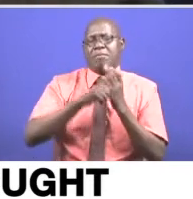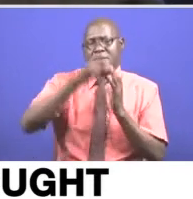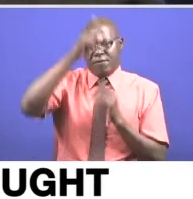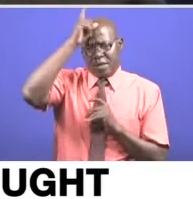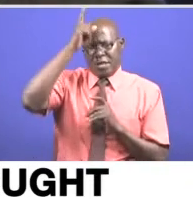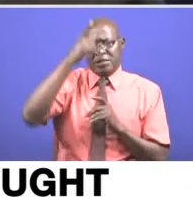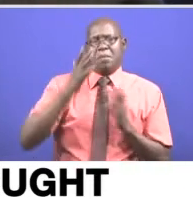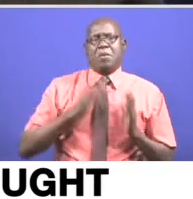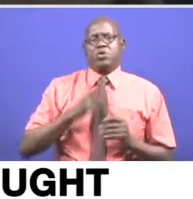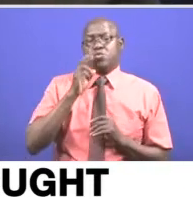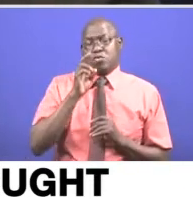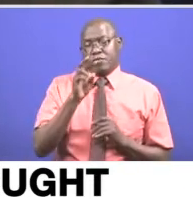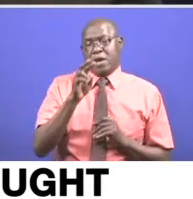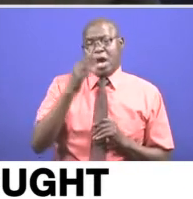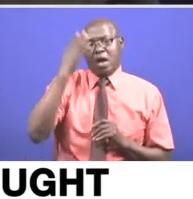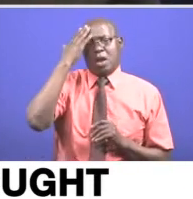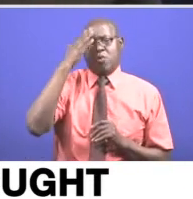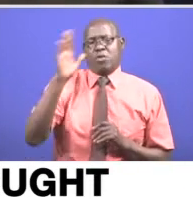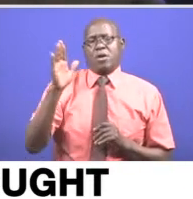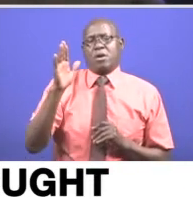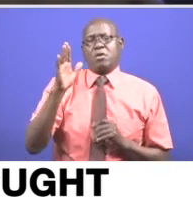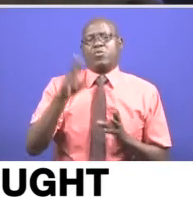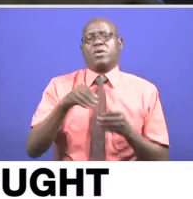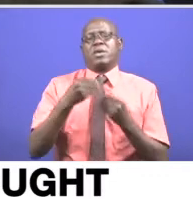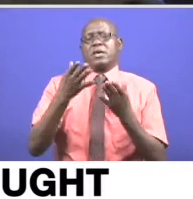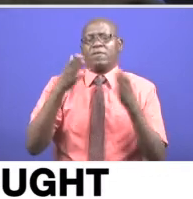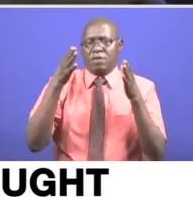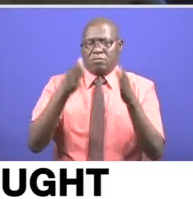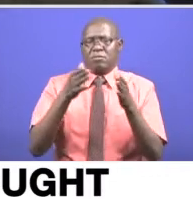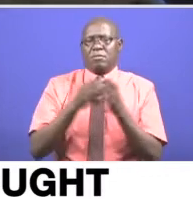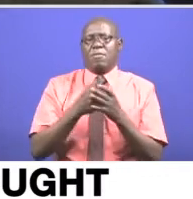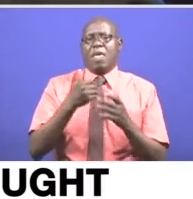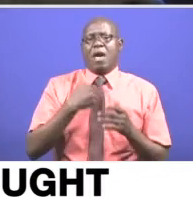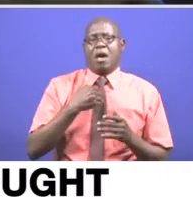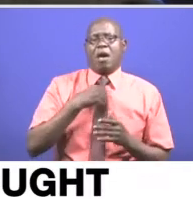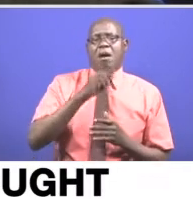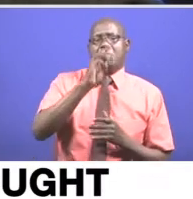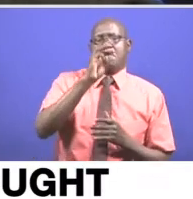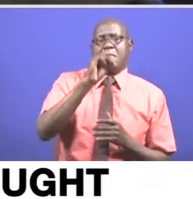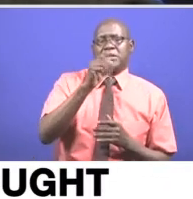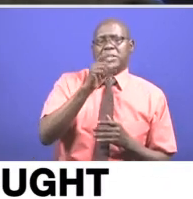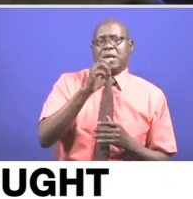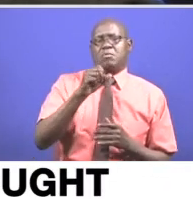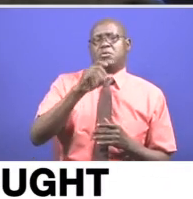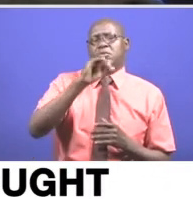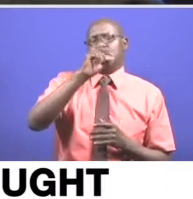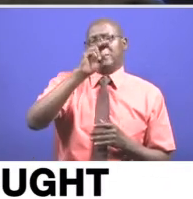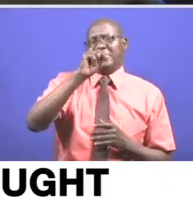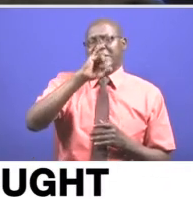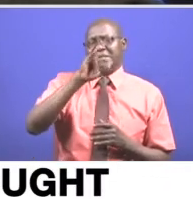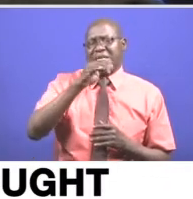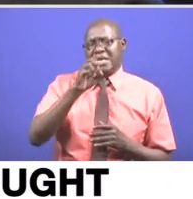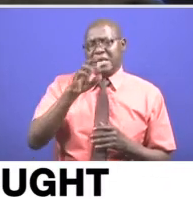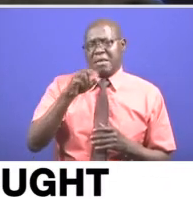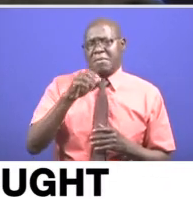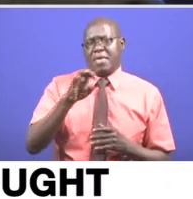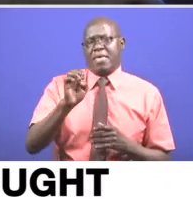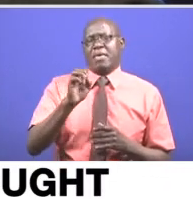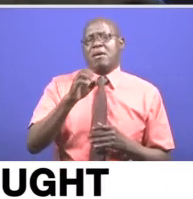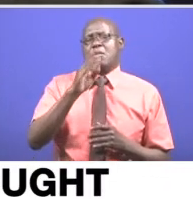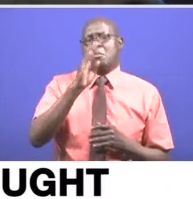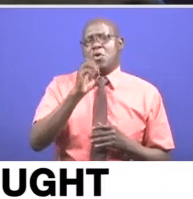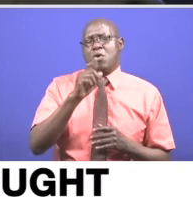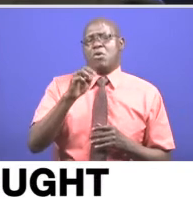viewing may be aware of the villages that we are giving attention to. Yeah. We have Matarba, we have Jirime, we have Goro Rukesa, we